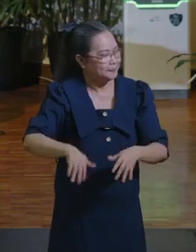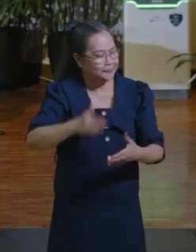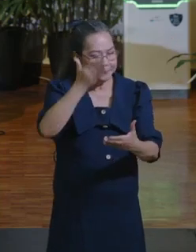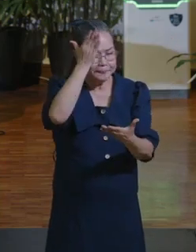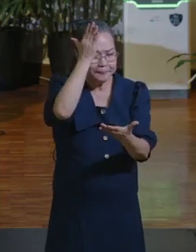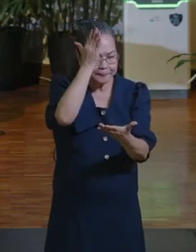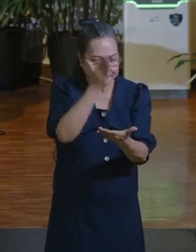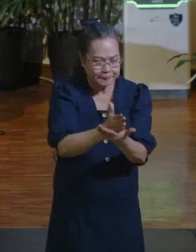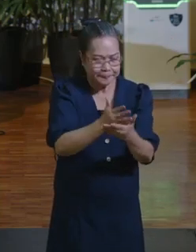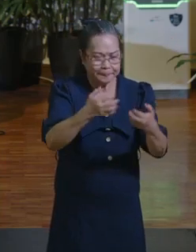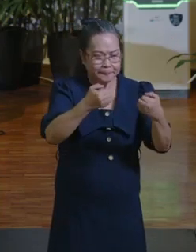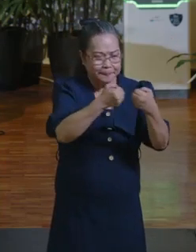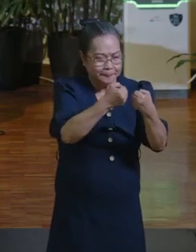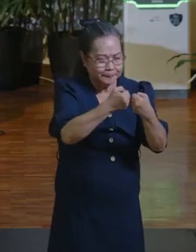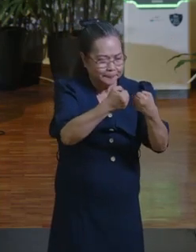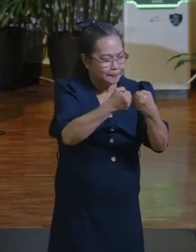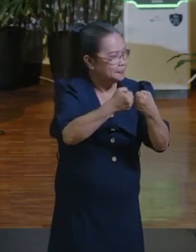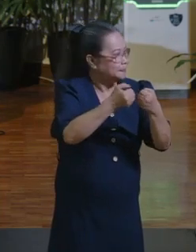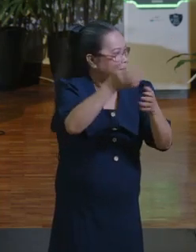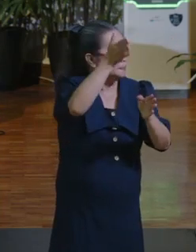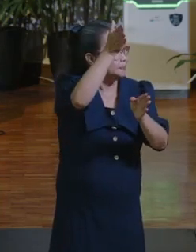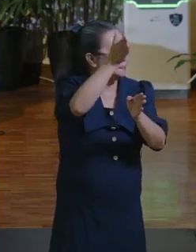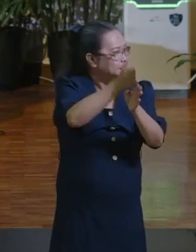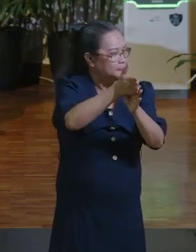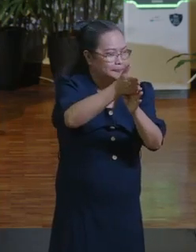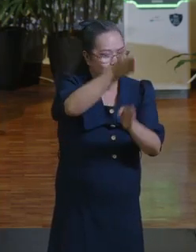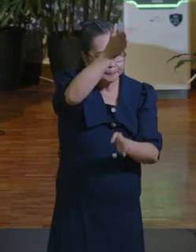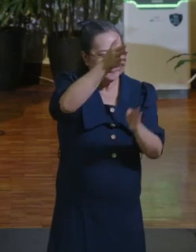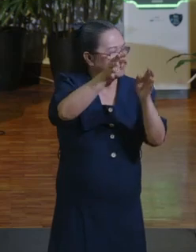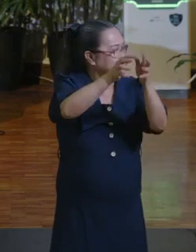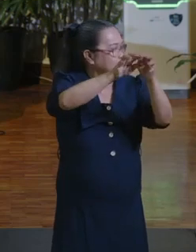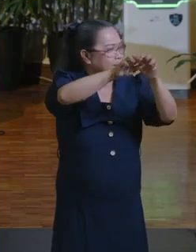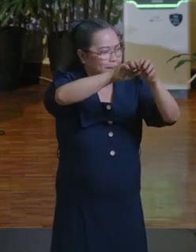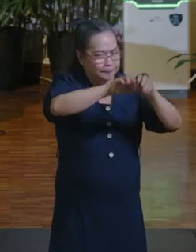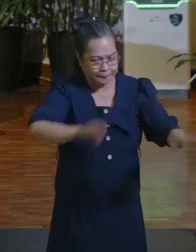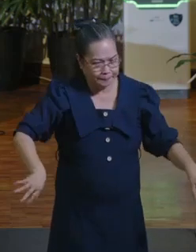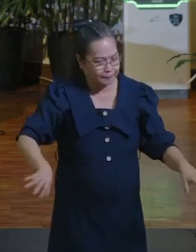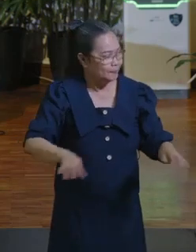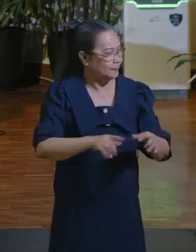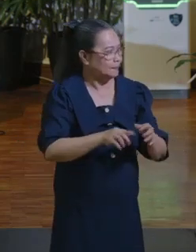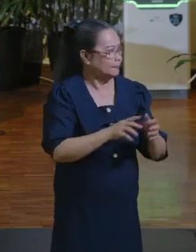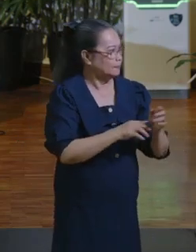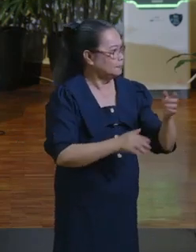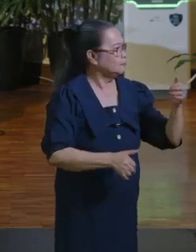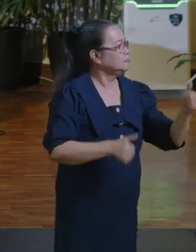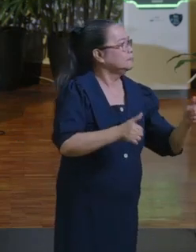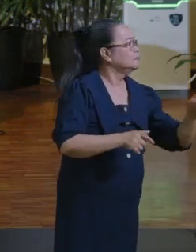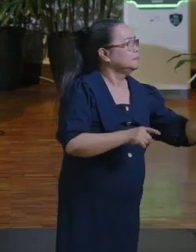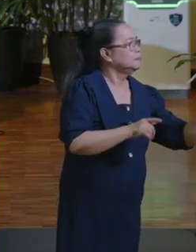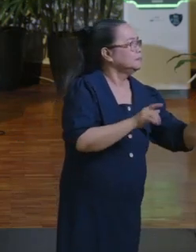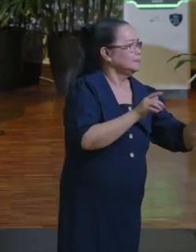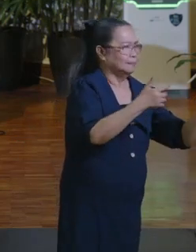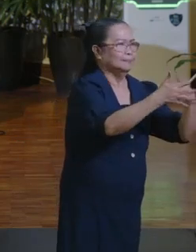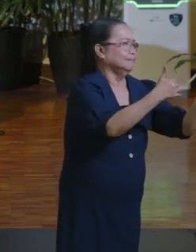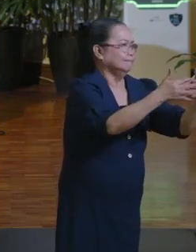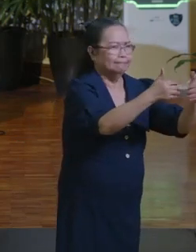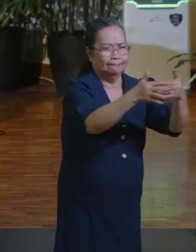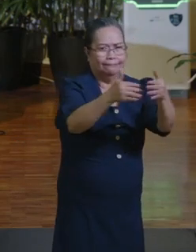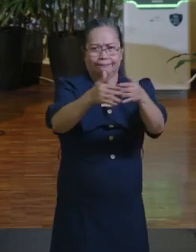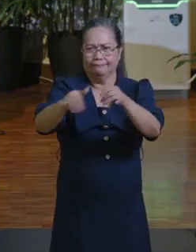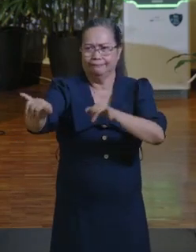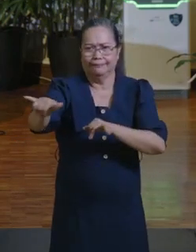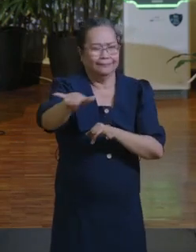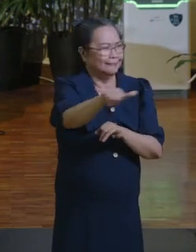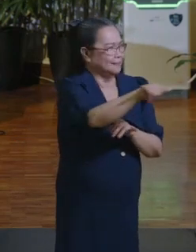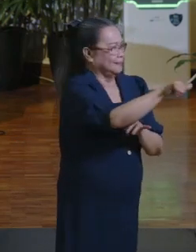hostility. Ang sabi sa Romans 10:12, for there is no distinction between Jew and Greek, for the same Lord